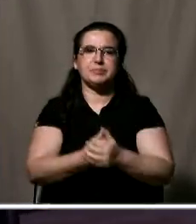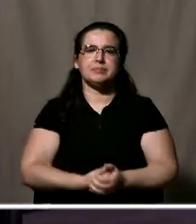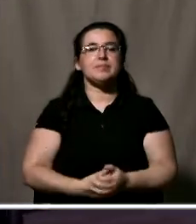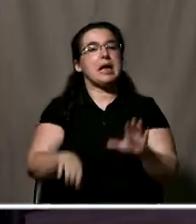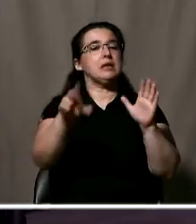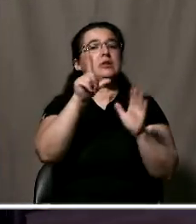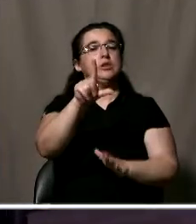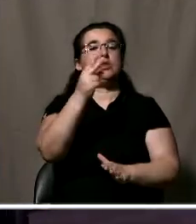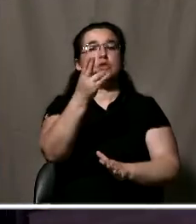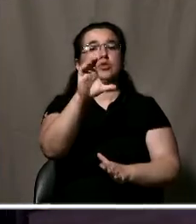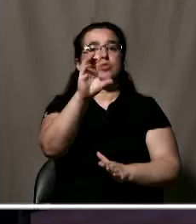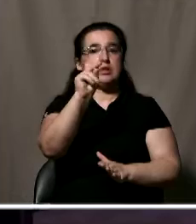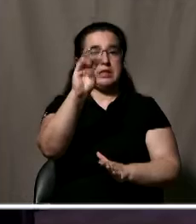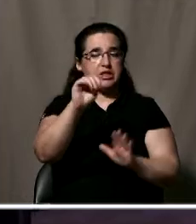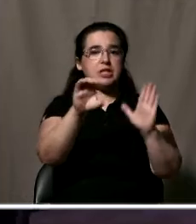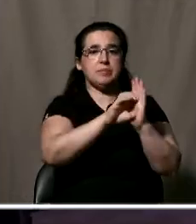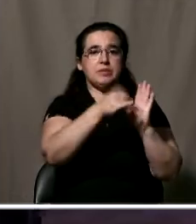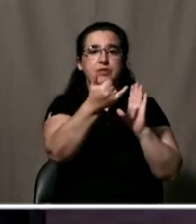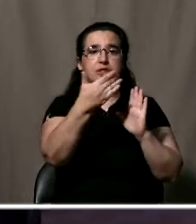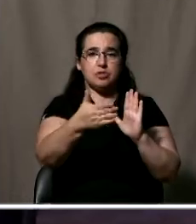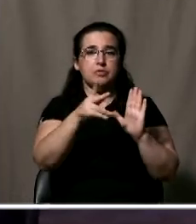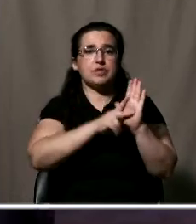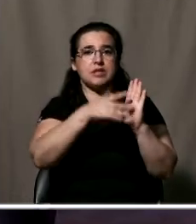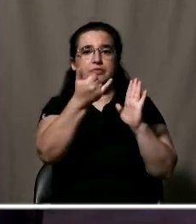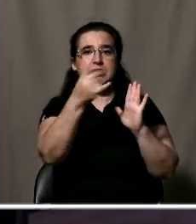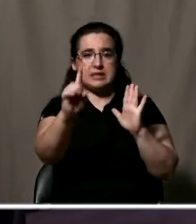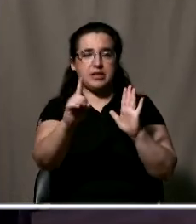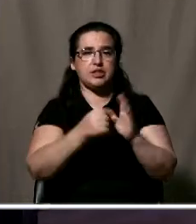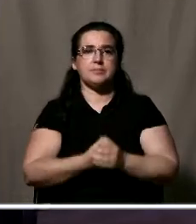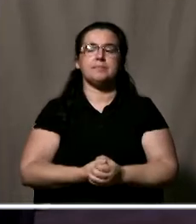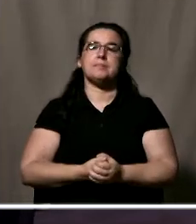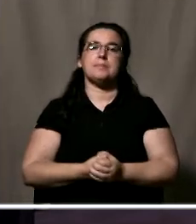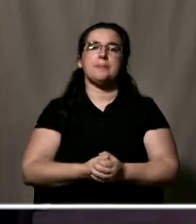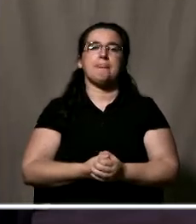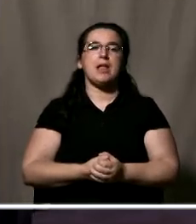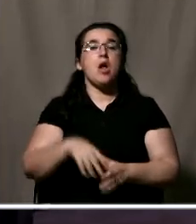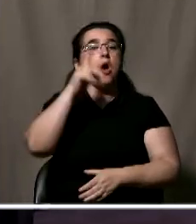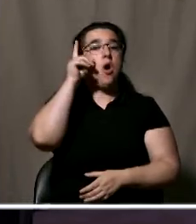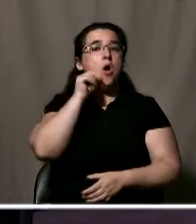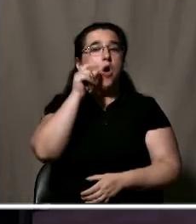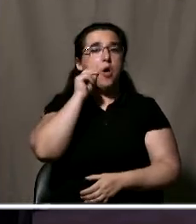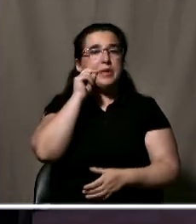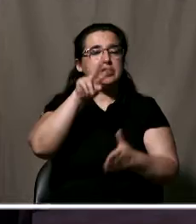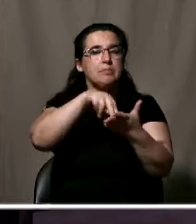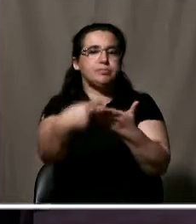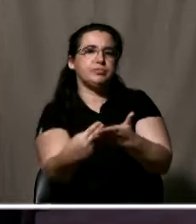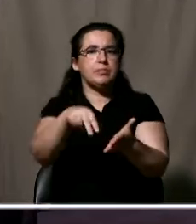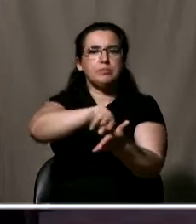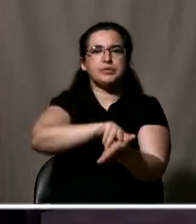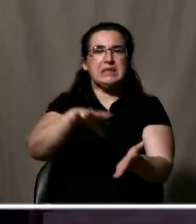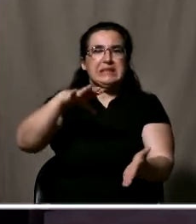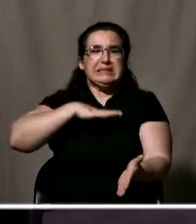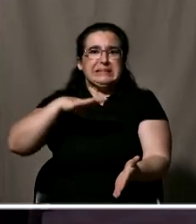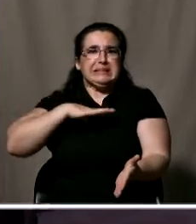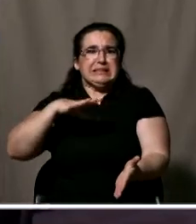Lucas capítulo 21 versículo 26. Men's hearts failing them for fear. Homens desmaiarão de terror. And